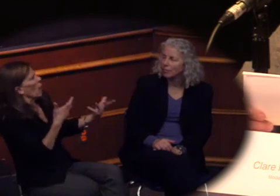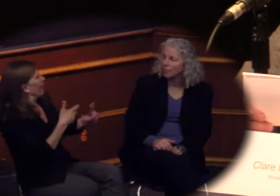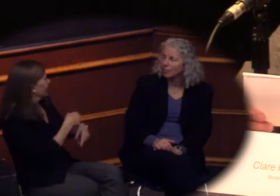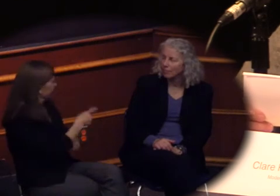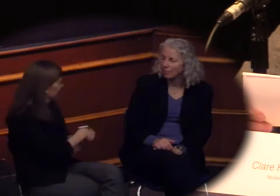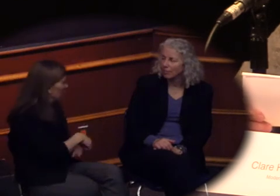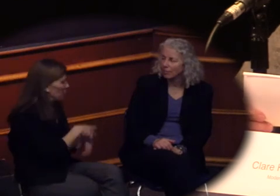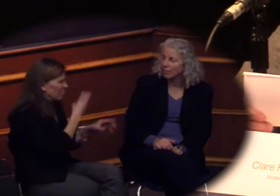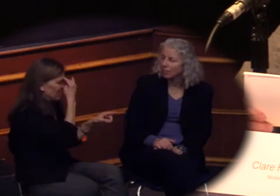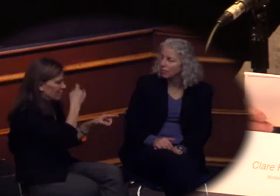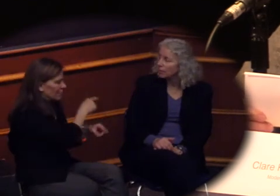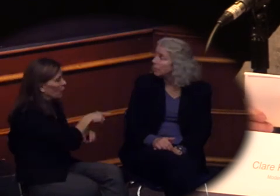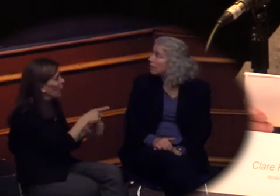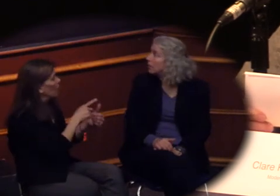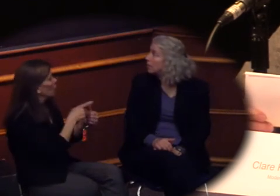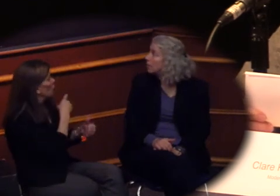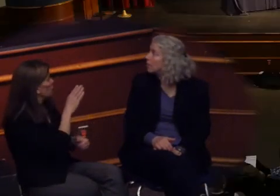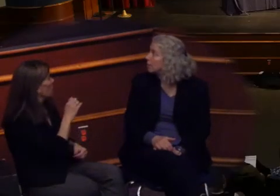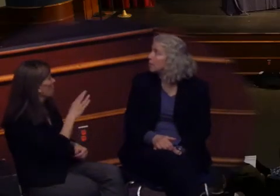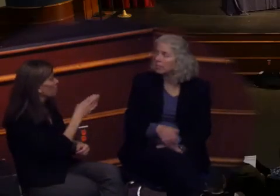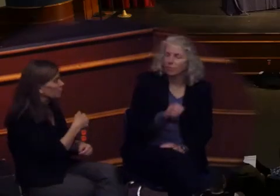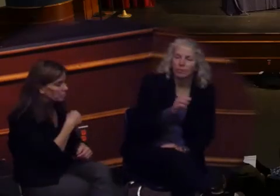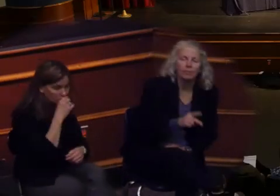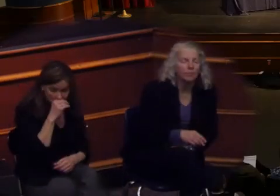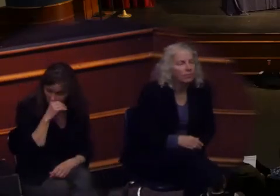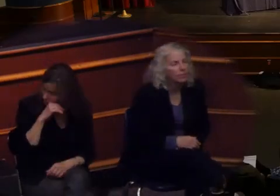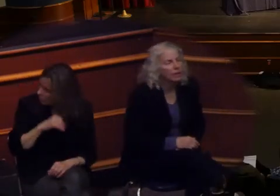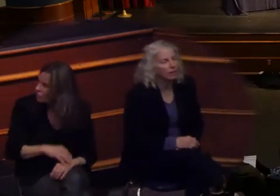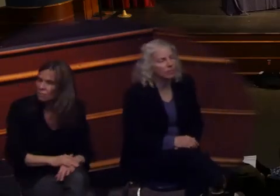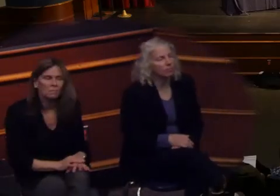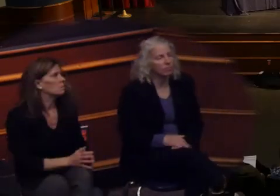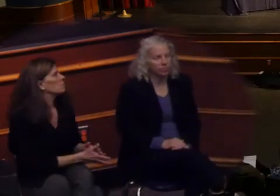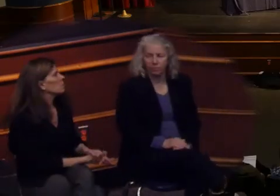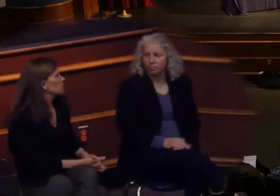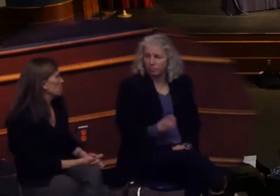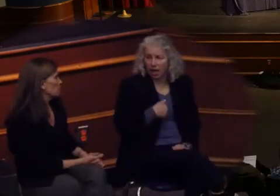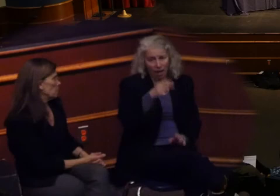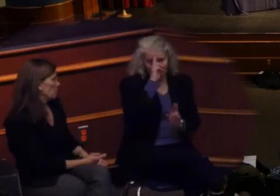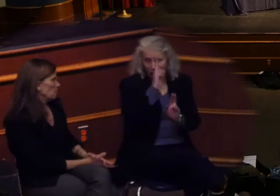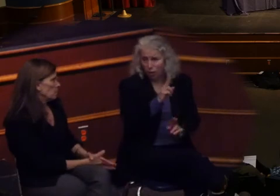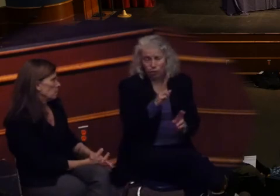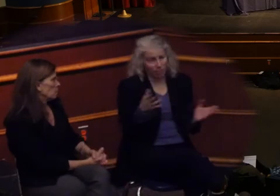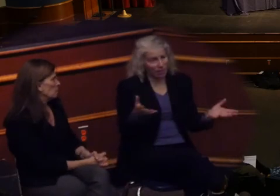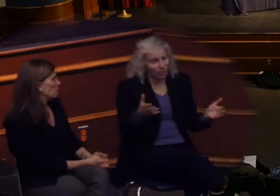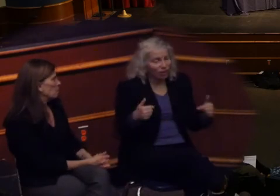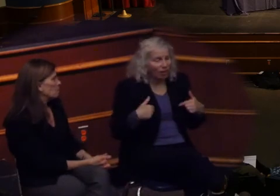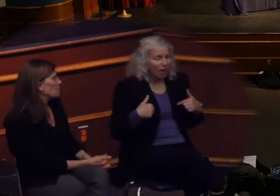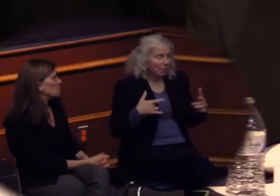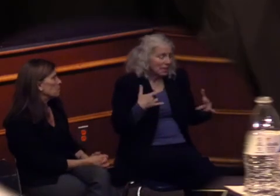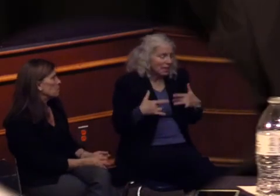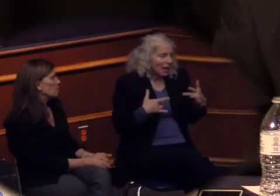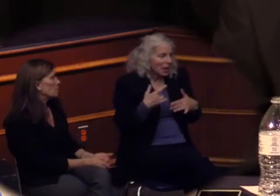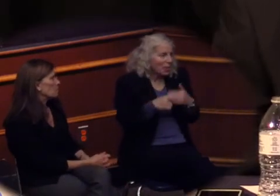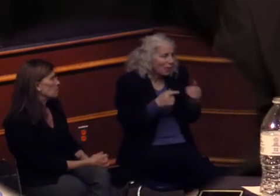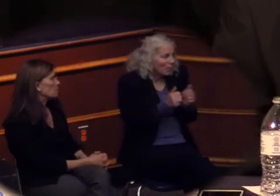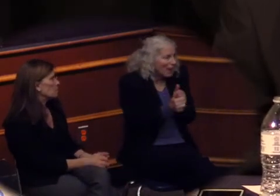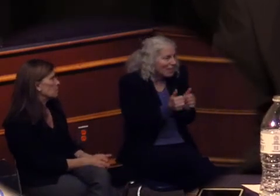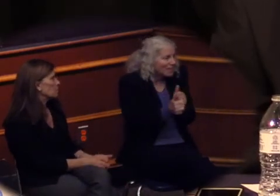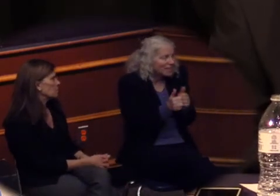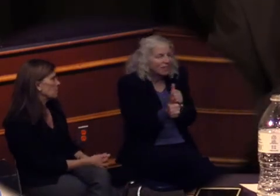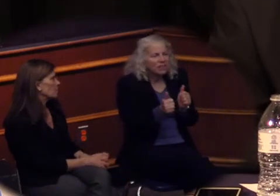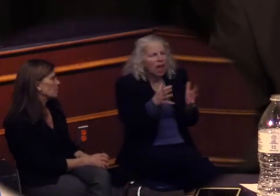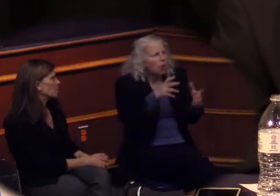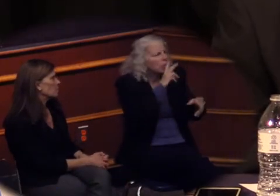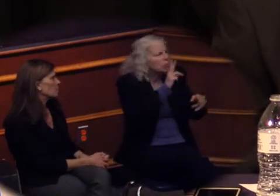think we're starting with you, Mr. Massey. Okay. I'm really honored to be here. I'm excited about this race. I just want to